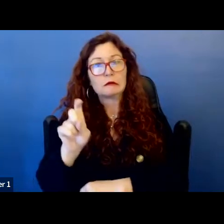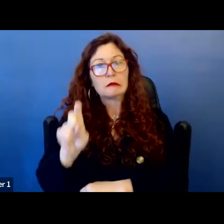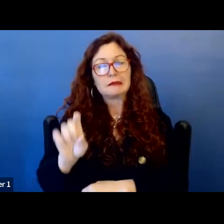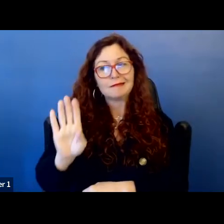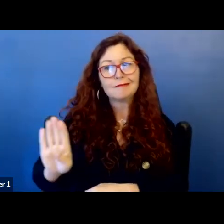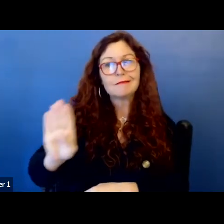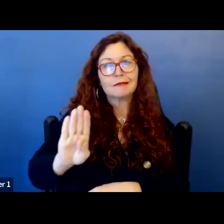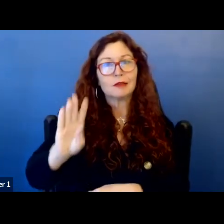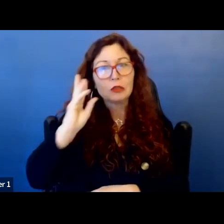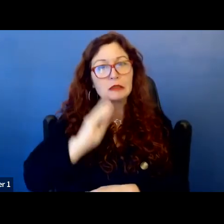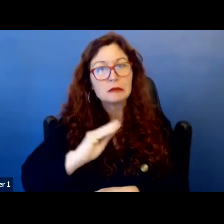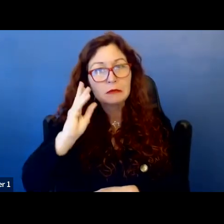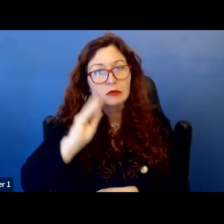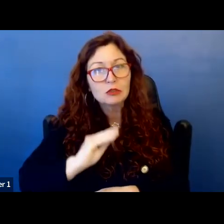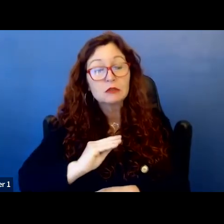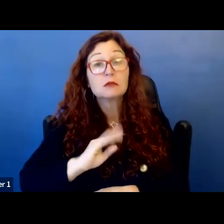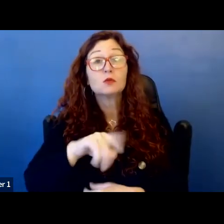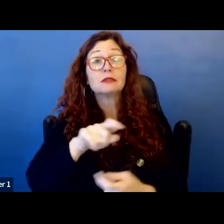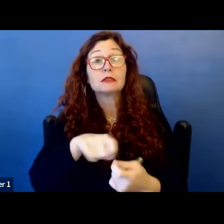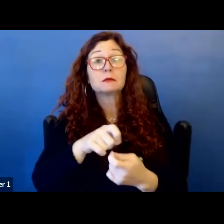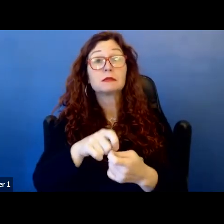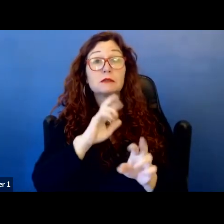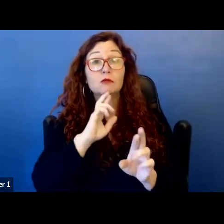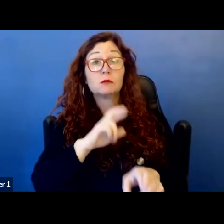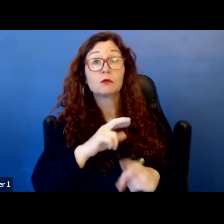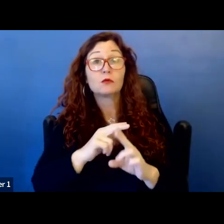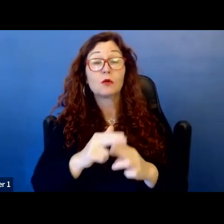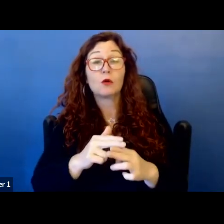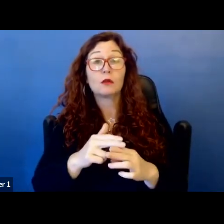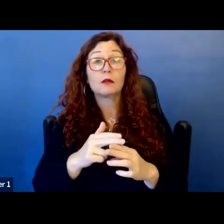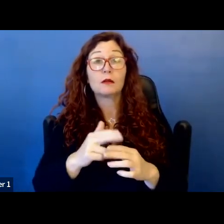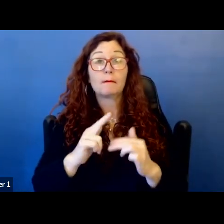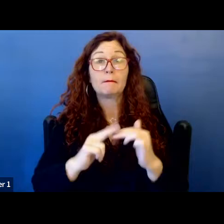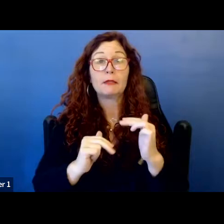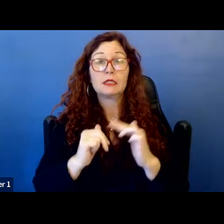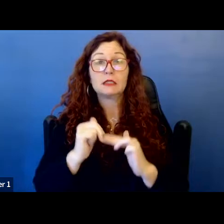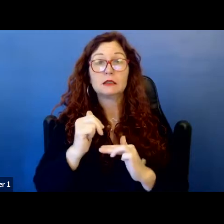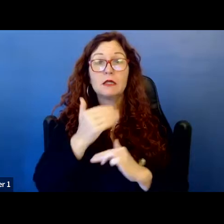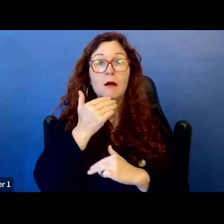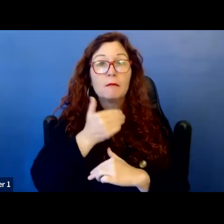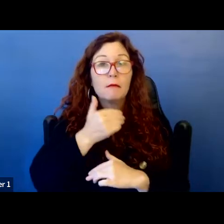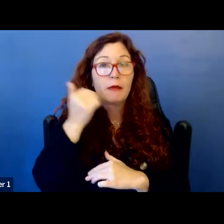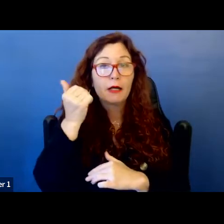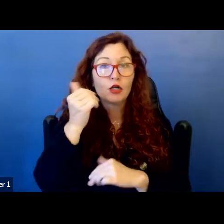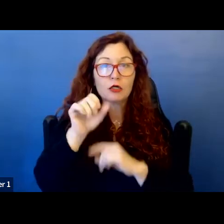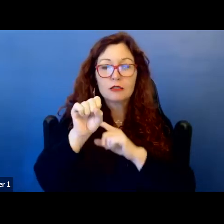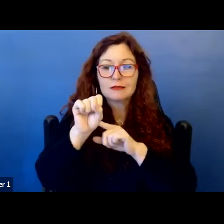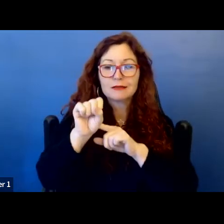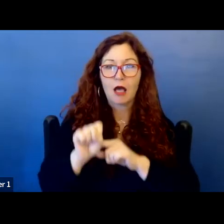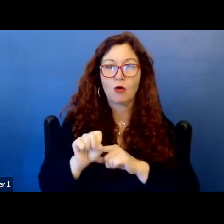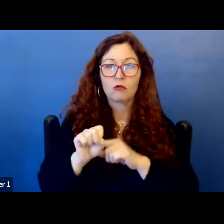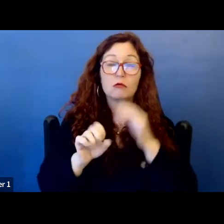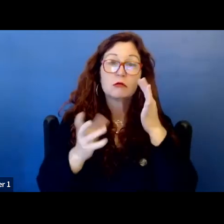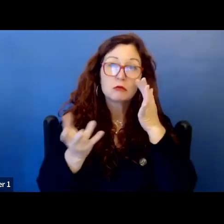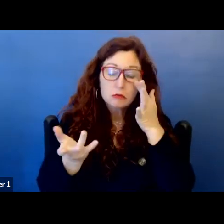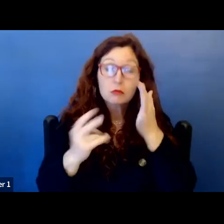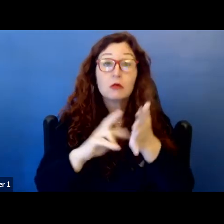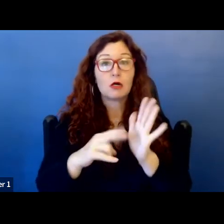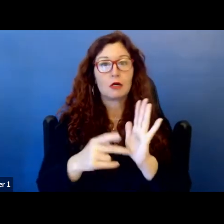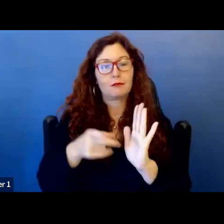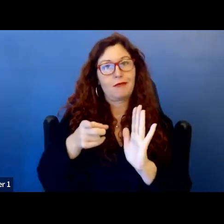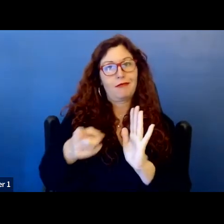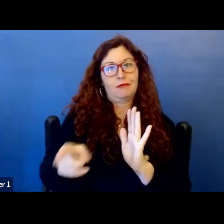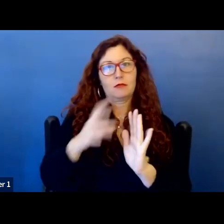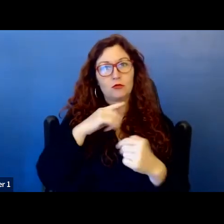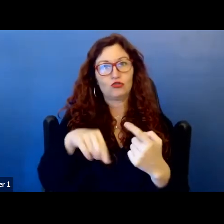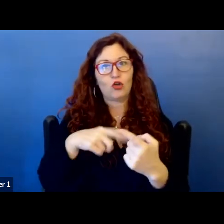specifically at the report titled build a better south which talks about how common workplace injuries are how few construction workers